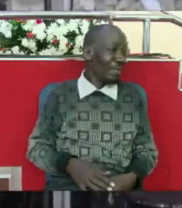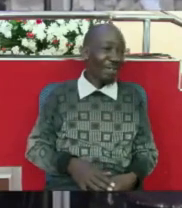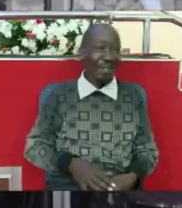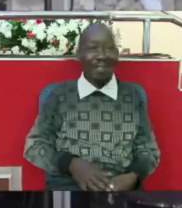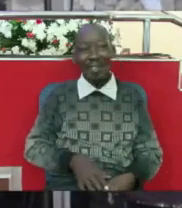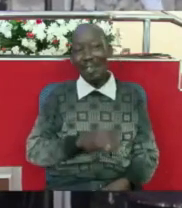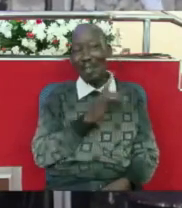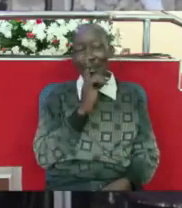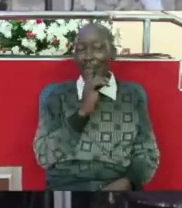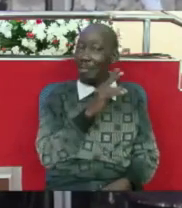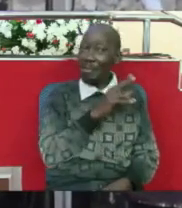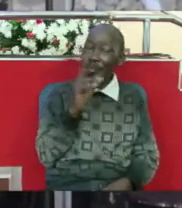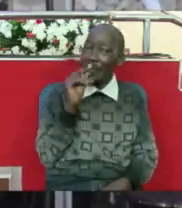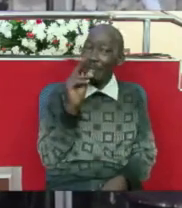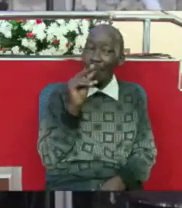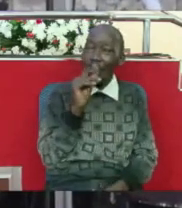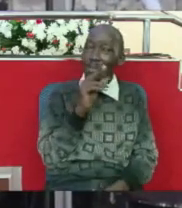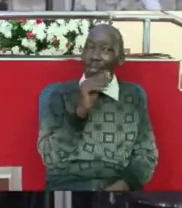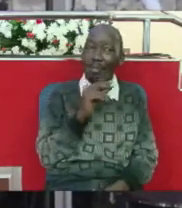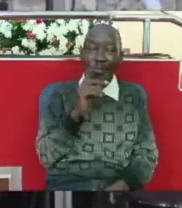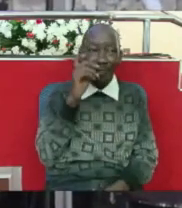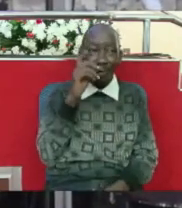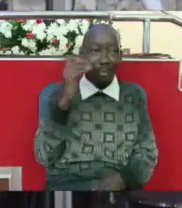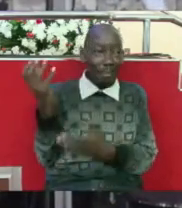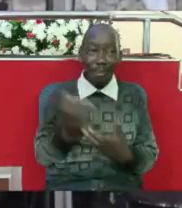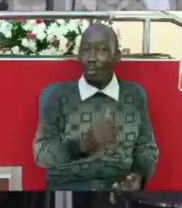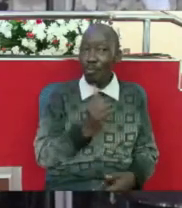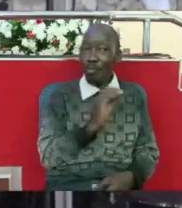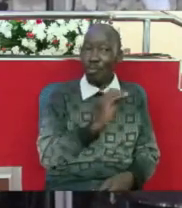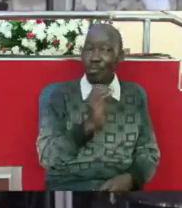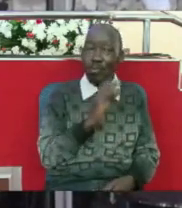Kapana? Kapana? What's that mean? Huh?